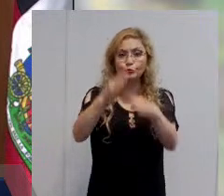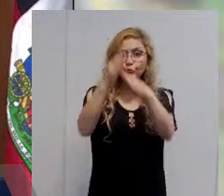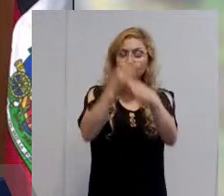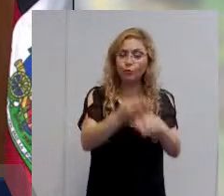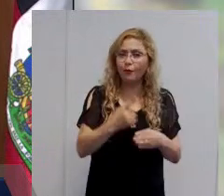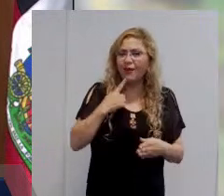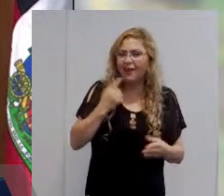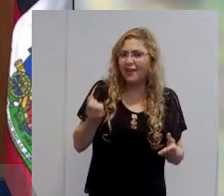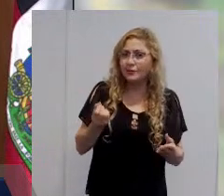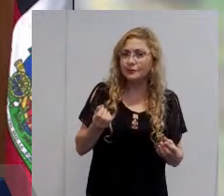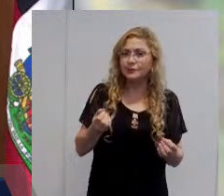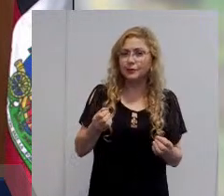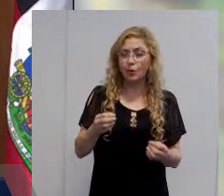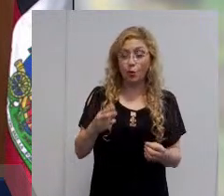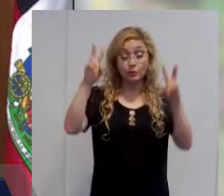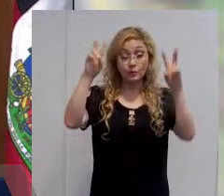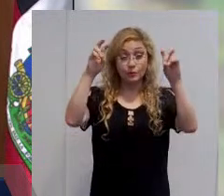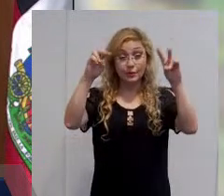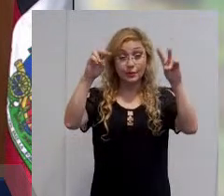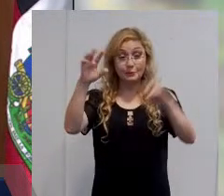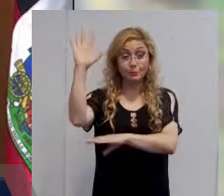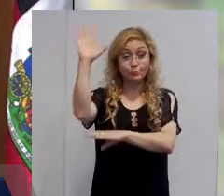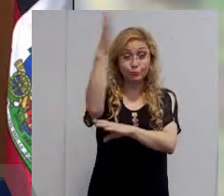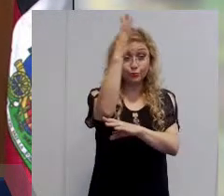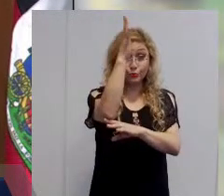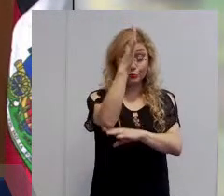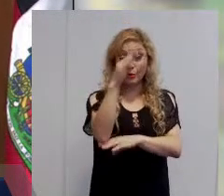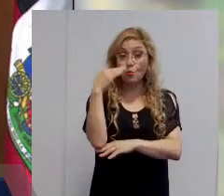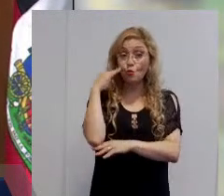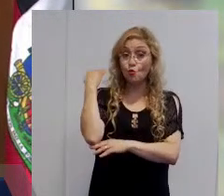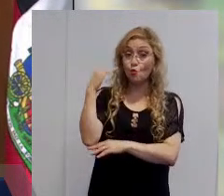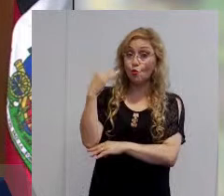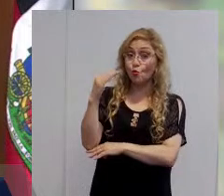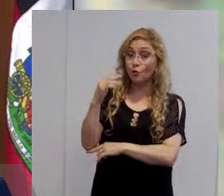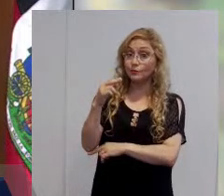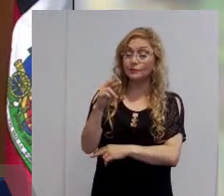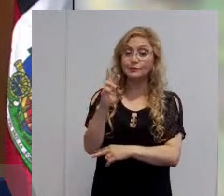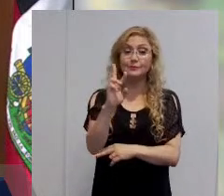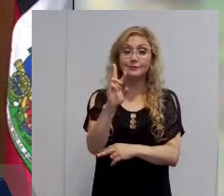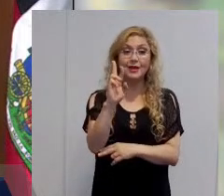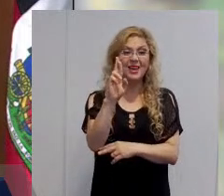so. And so what is sustainable production? Well, that involves